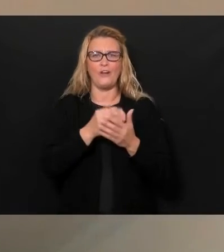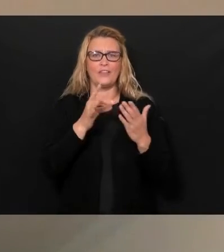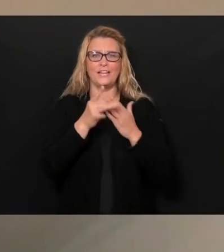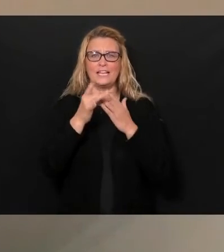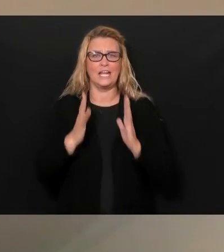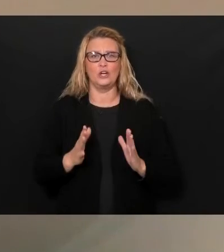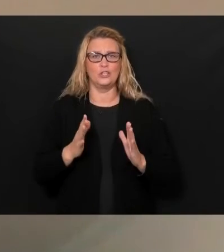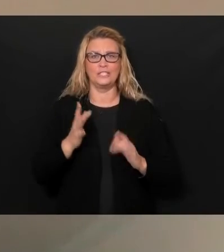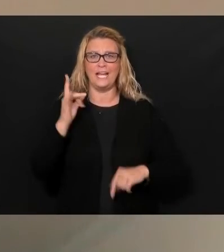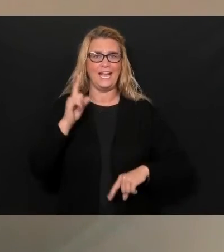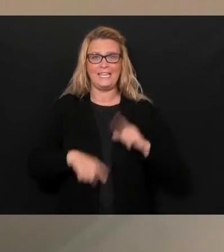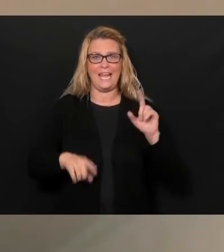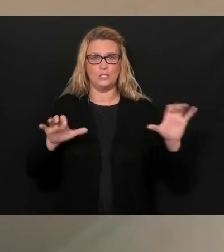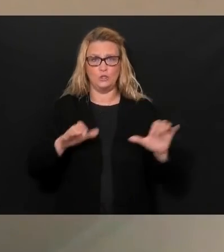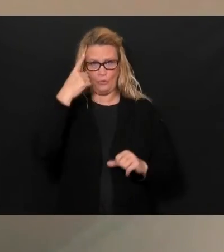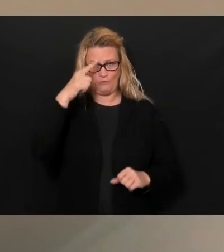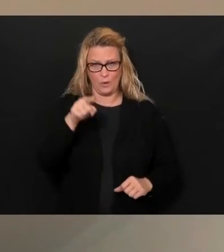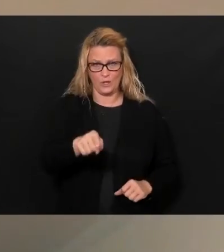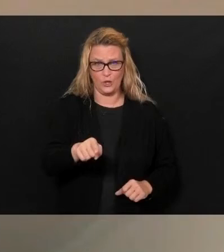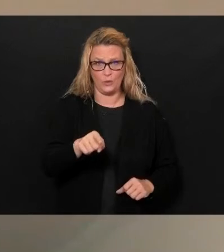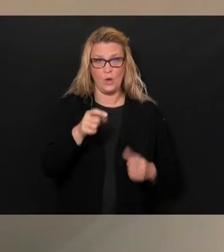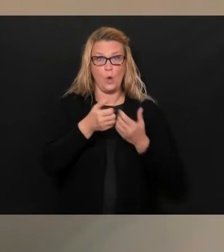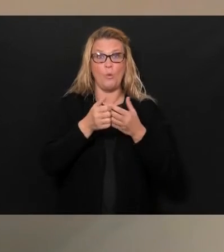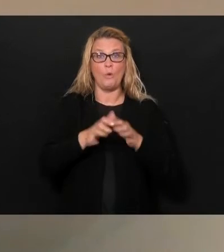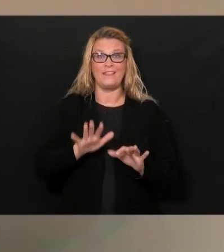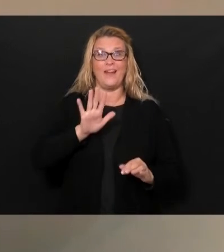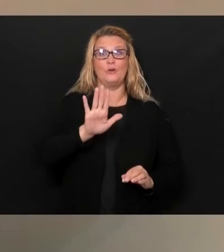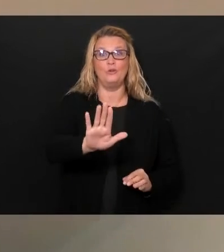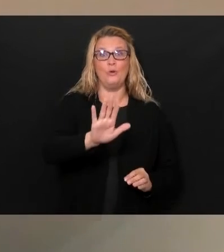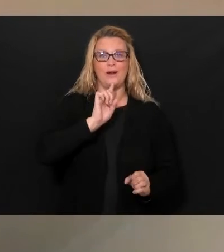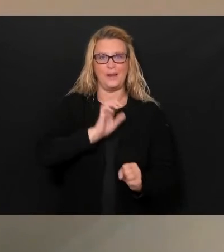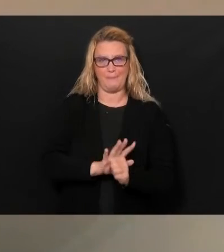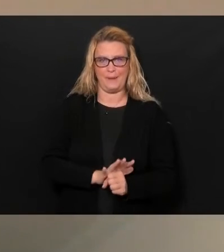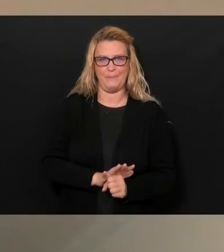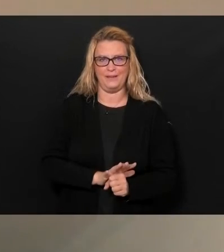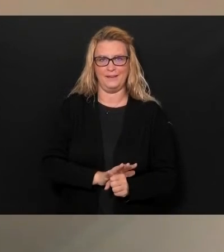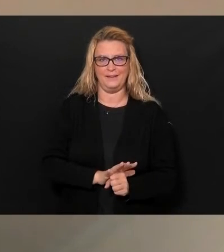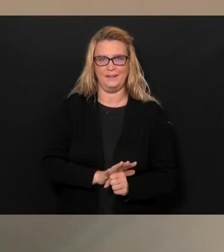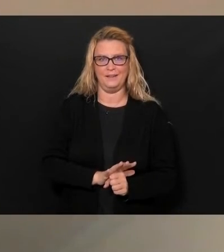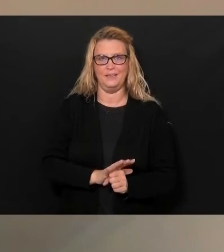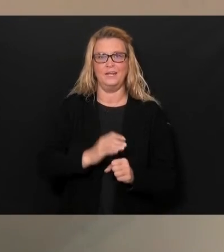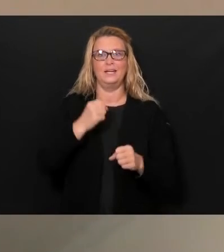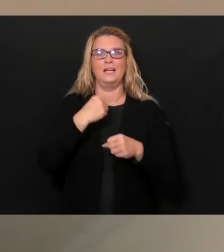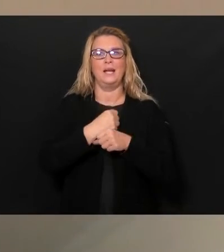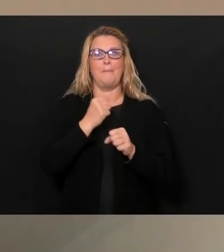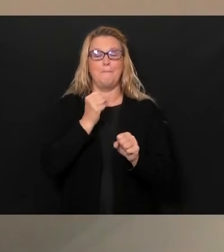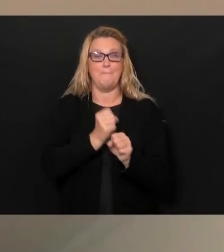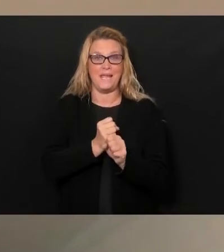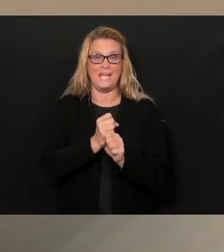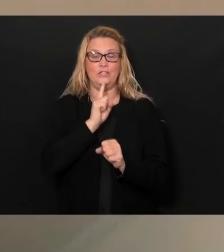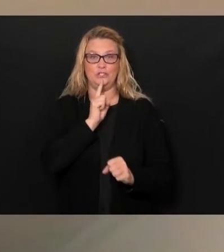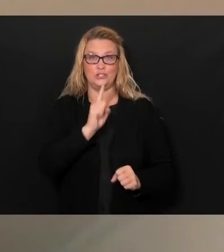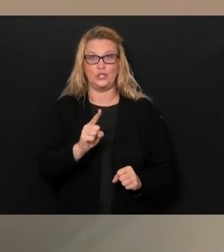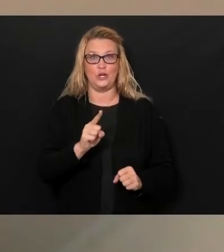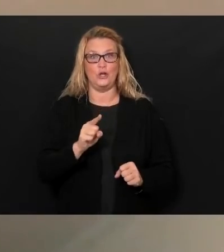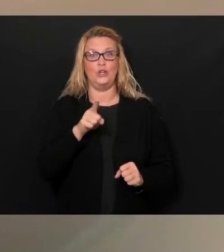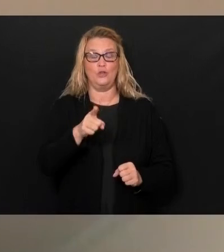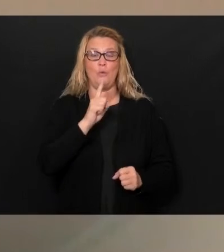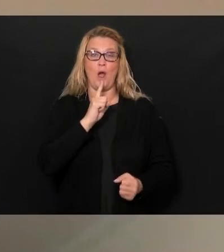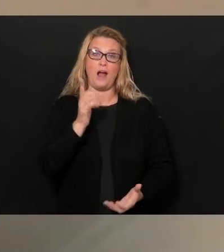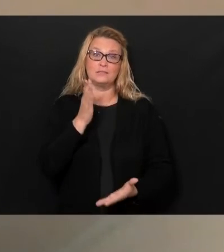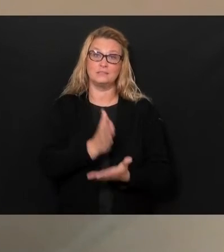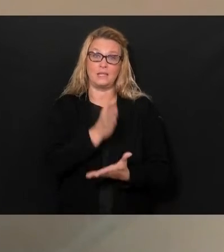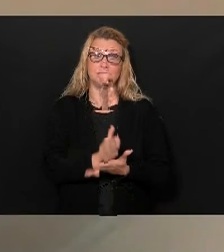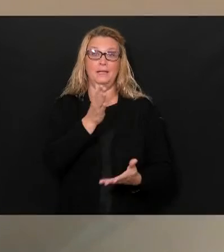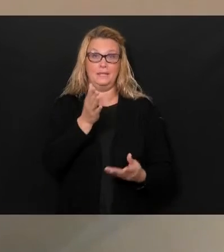solve without the commitment of each citizen to make sure that you are applying the brakes on this spread in your